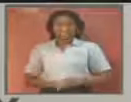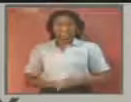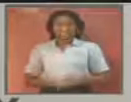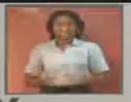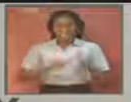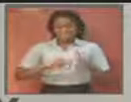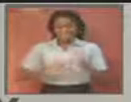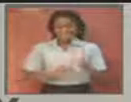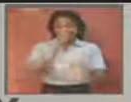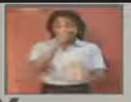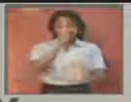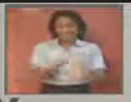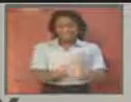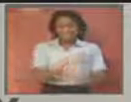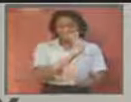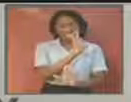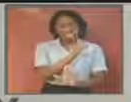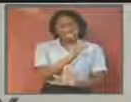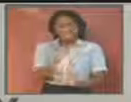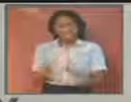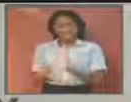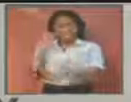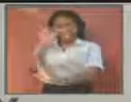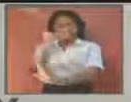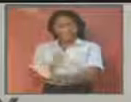6th to May 10th. We've